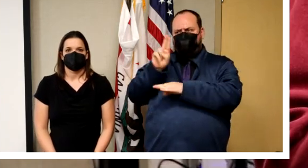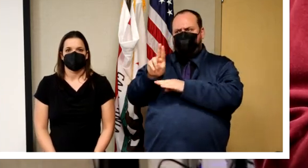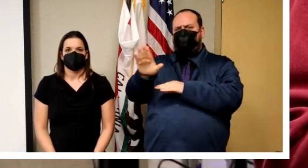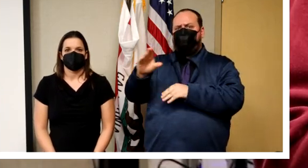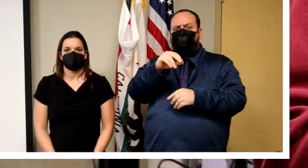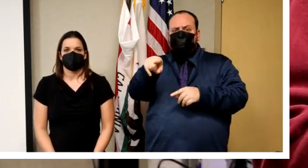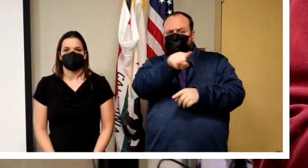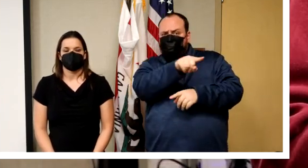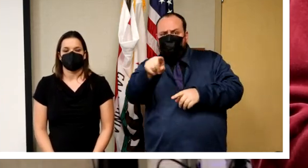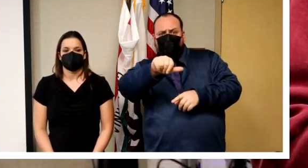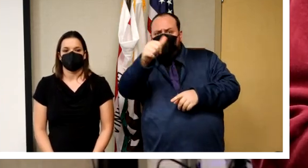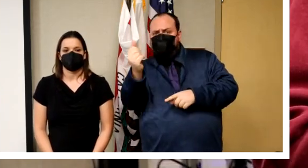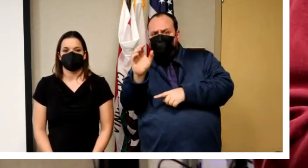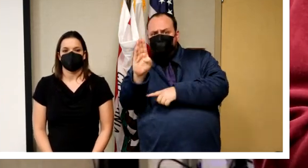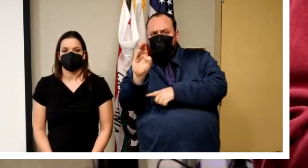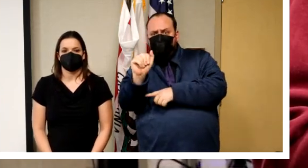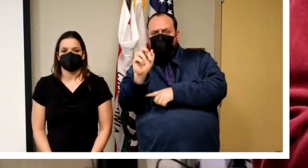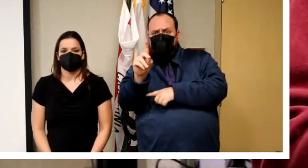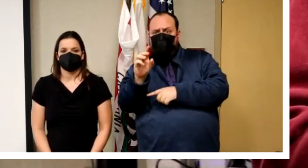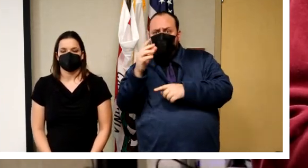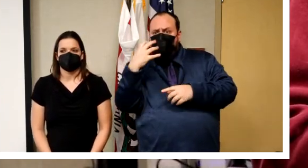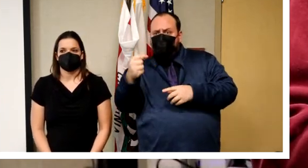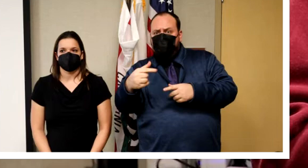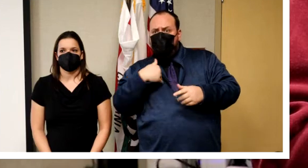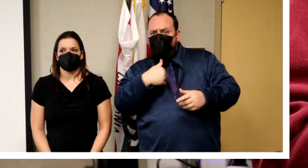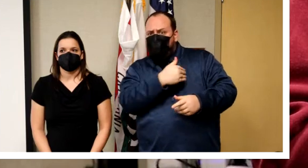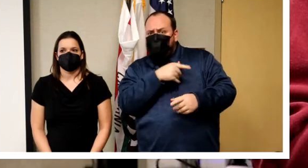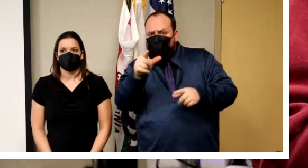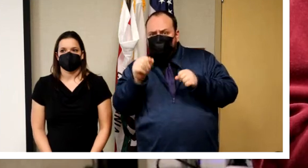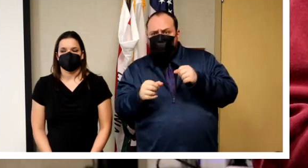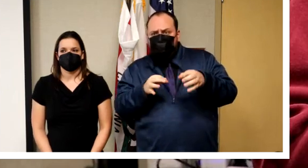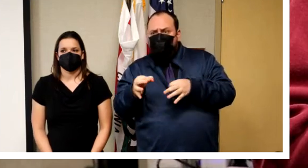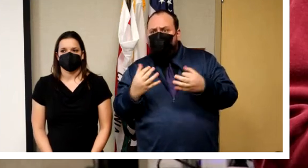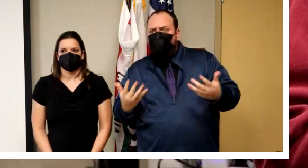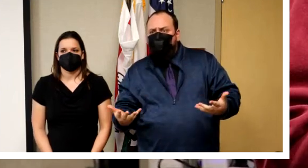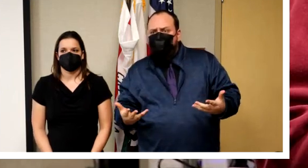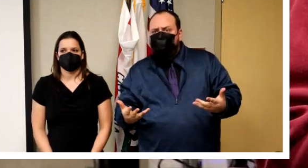members, you can chime in as you want to on that.